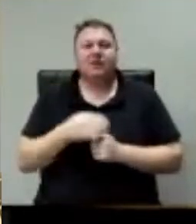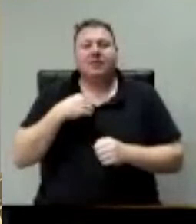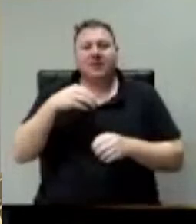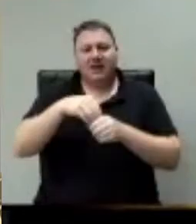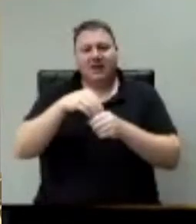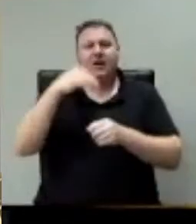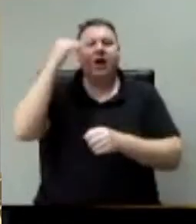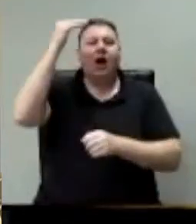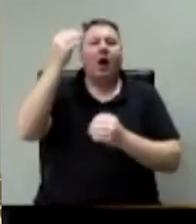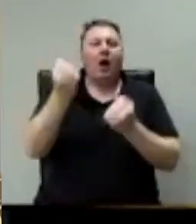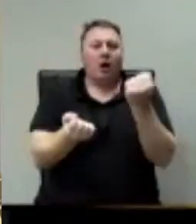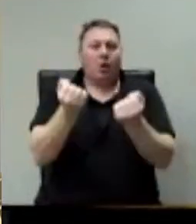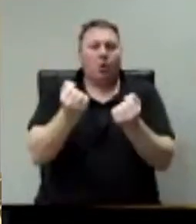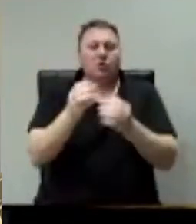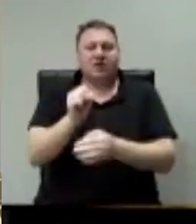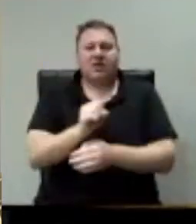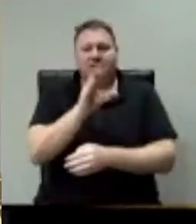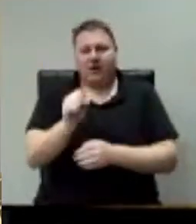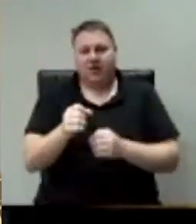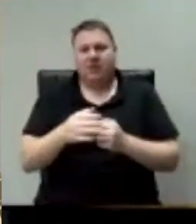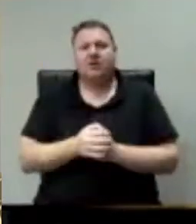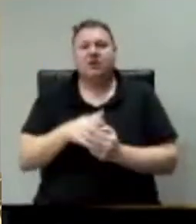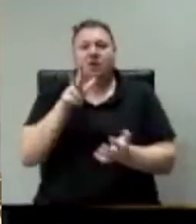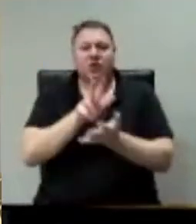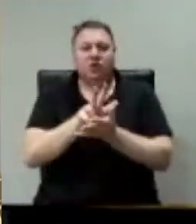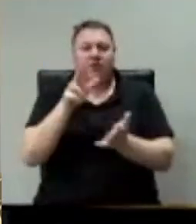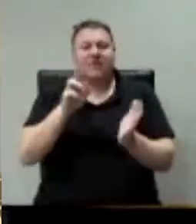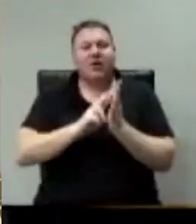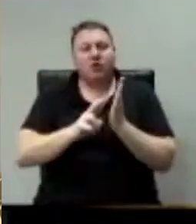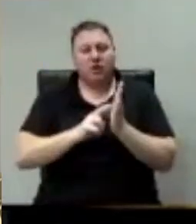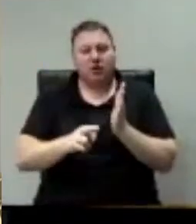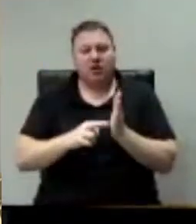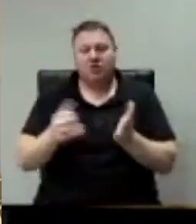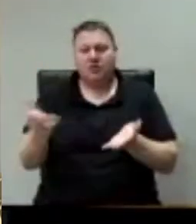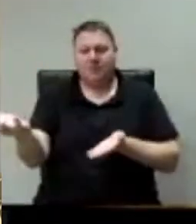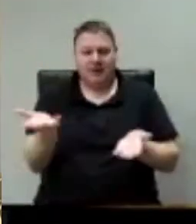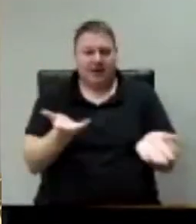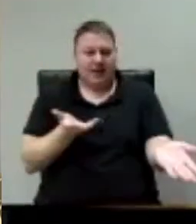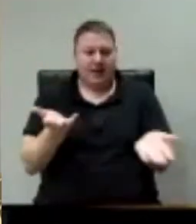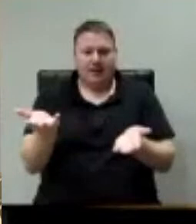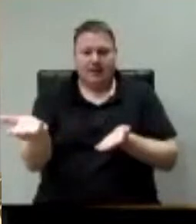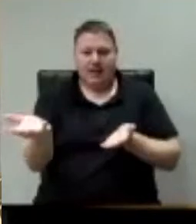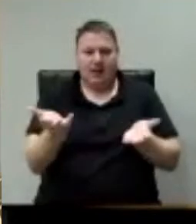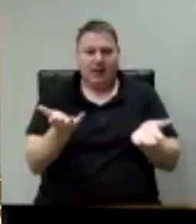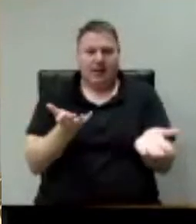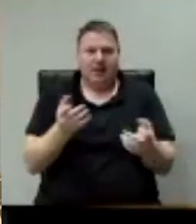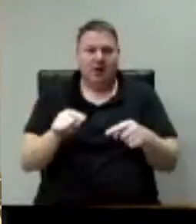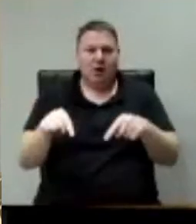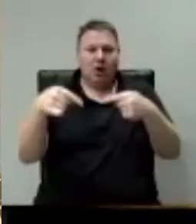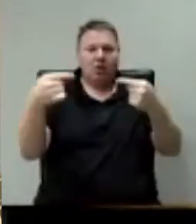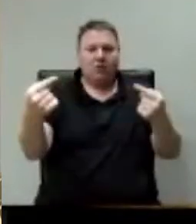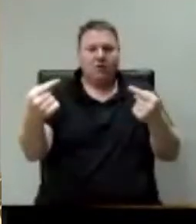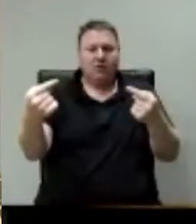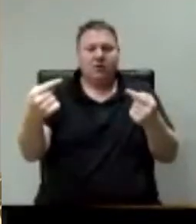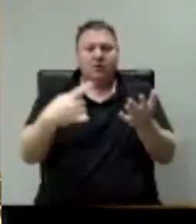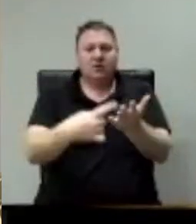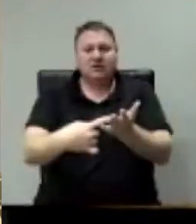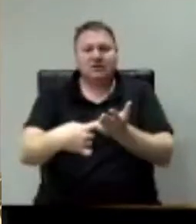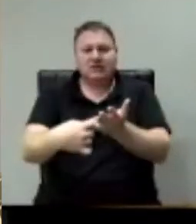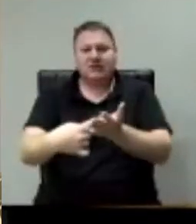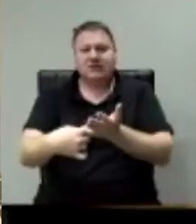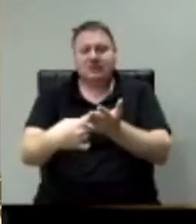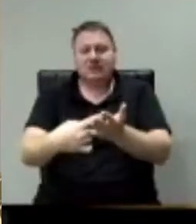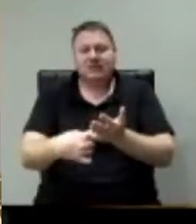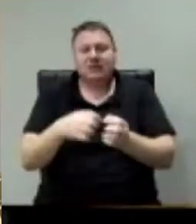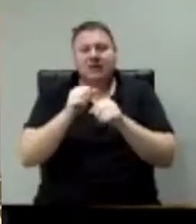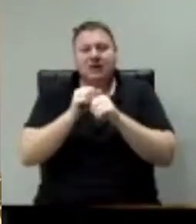South Africa. I am a certified and registered mediator with the Alternative Dispute Resolution